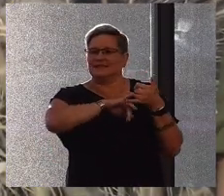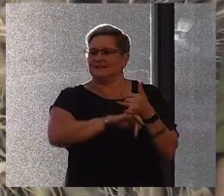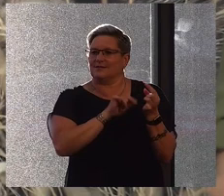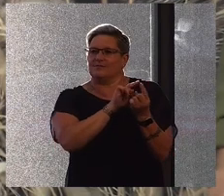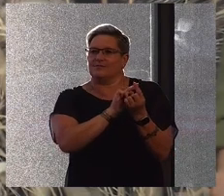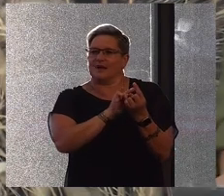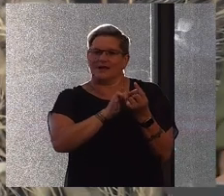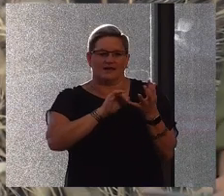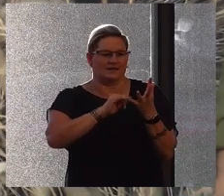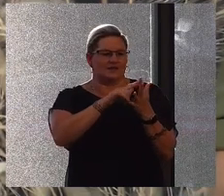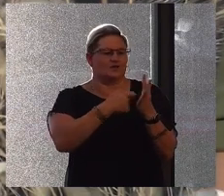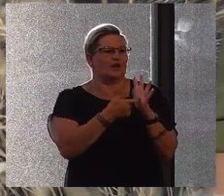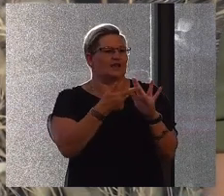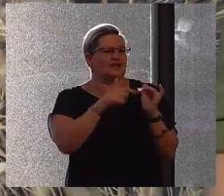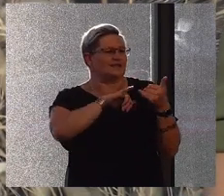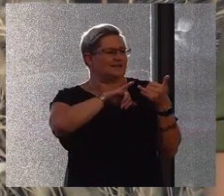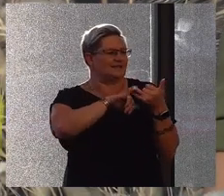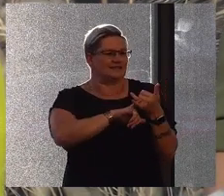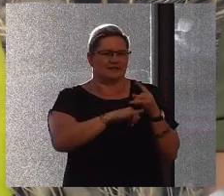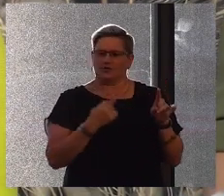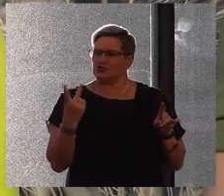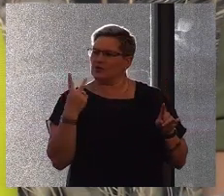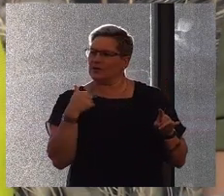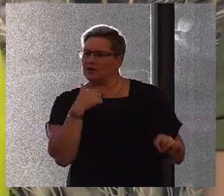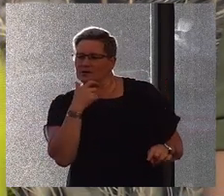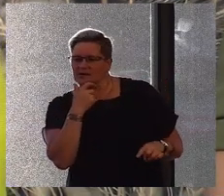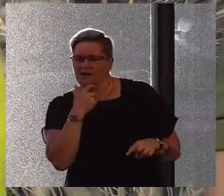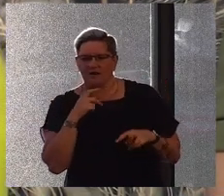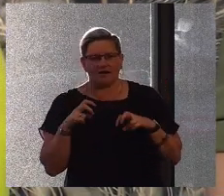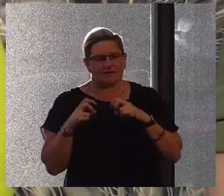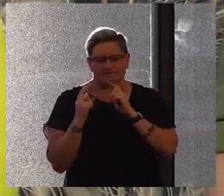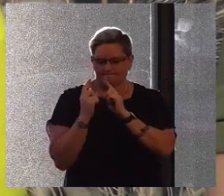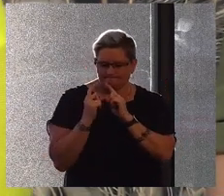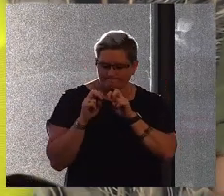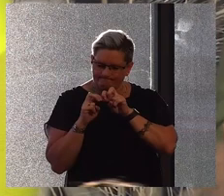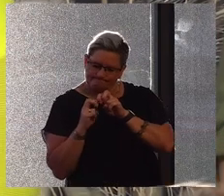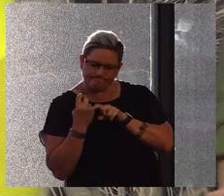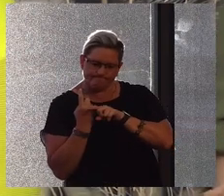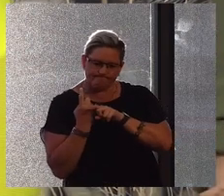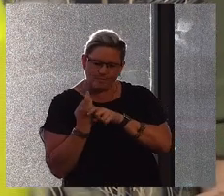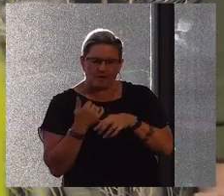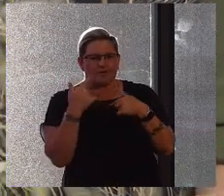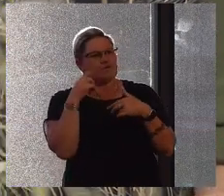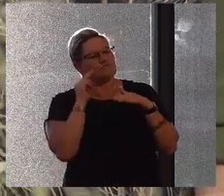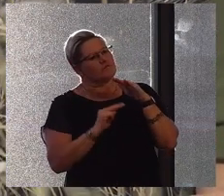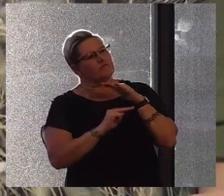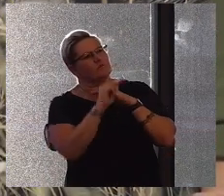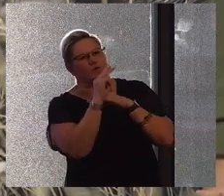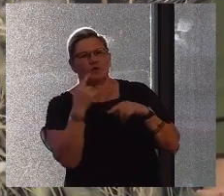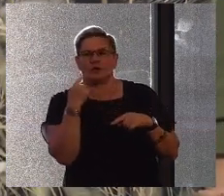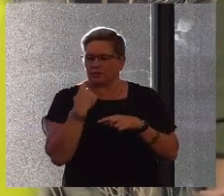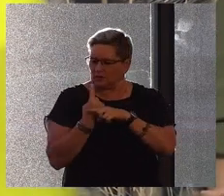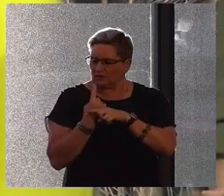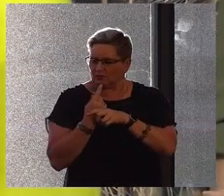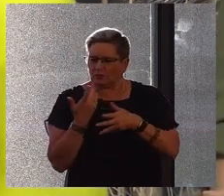who we spent a lot of time trying to work out what the future of nature should be, and I think it may have involved whiteboards, some red wine,